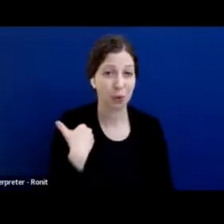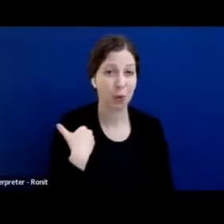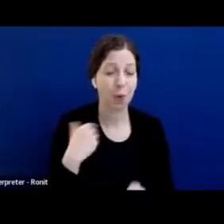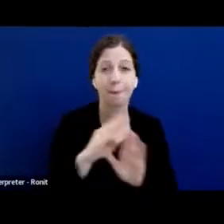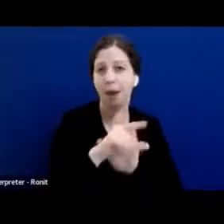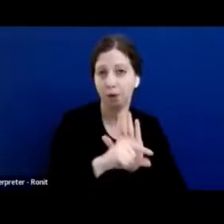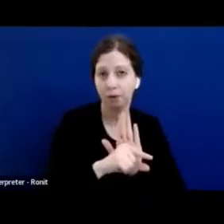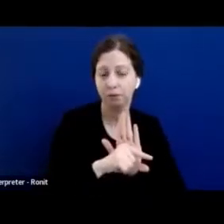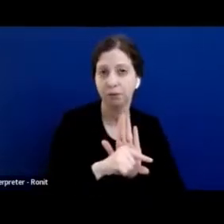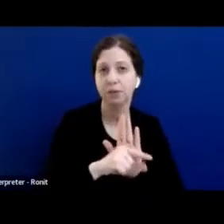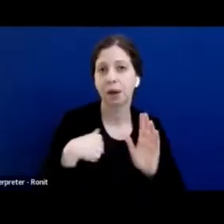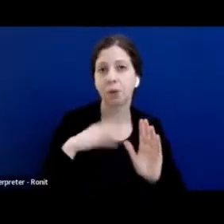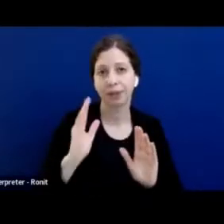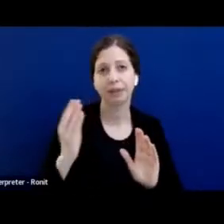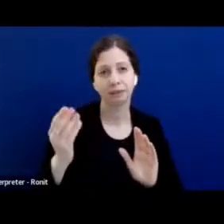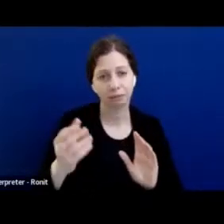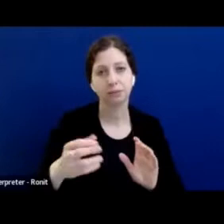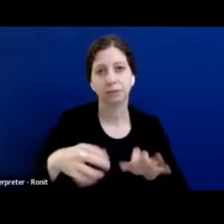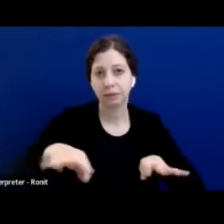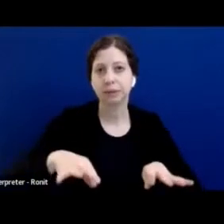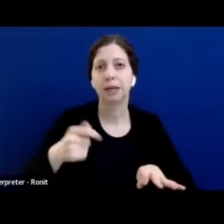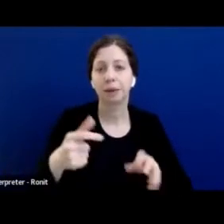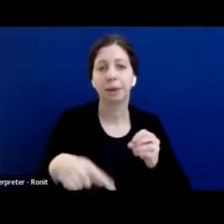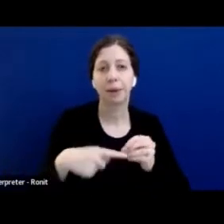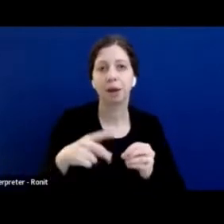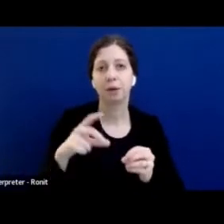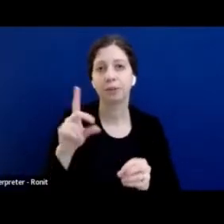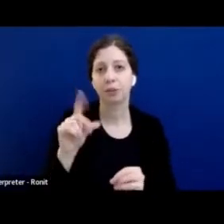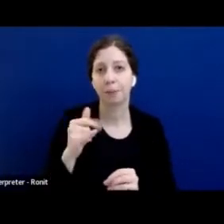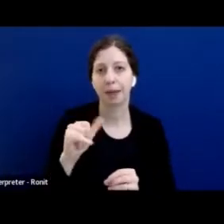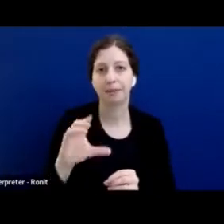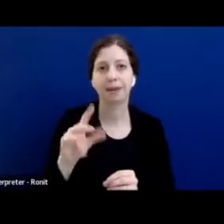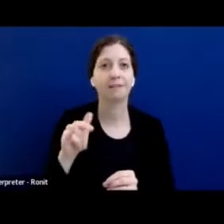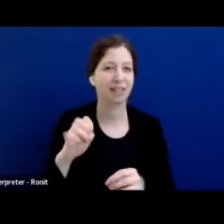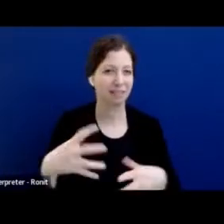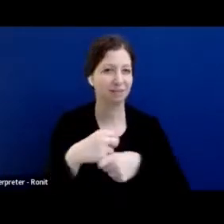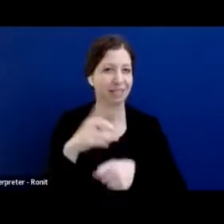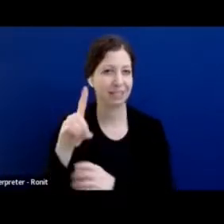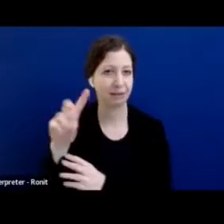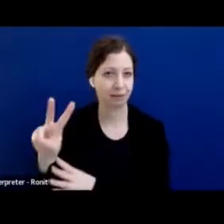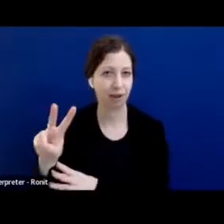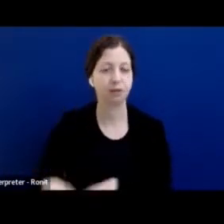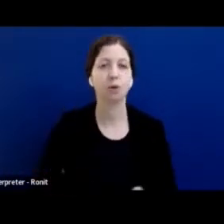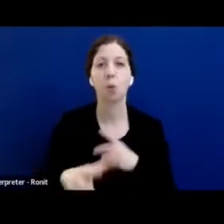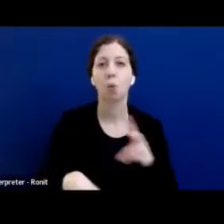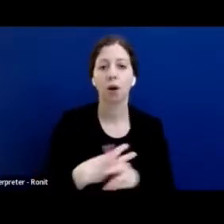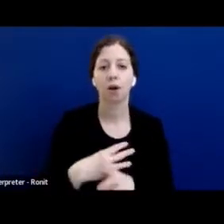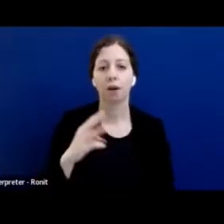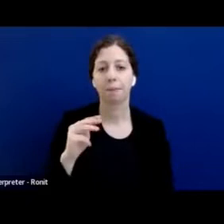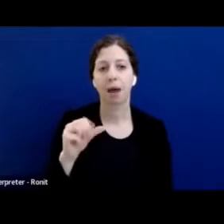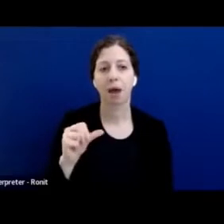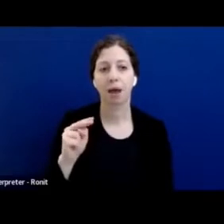and I'm actually going to introduce you just a little bit to the domestic violence world and kind of what that is. Monica has been an